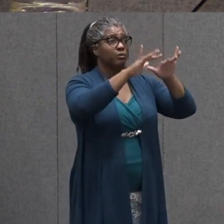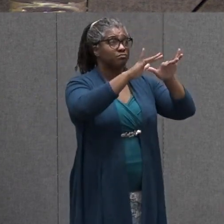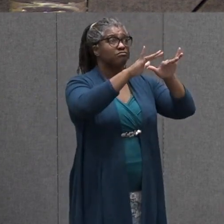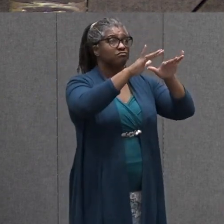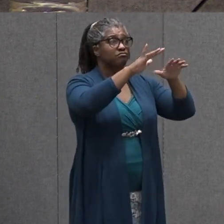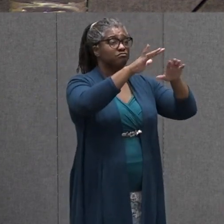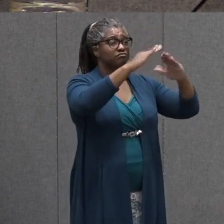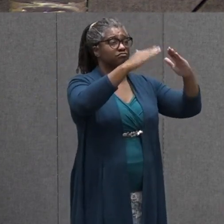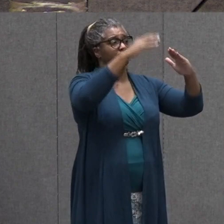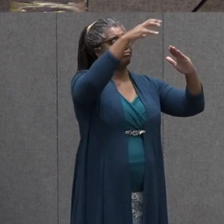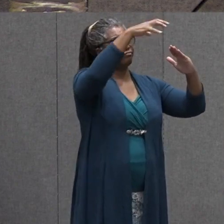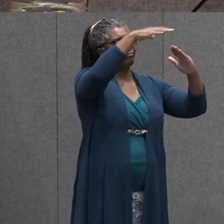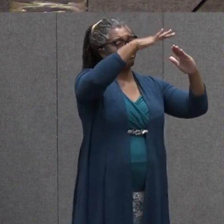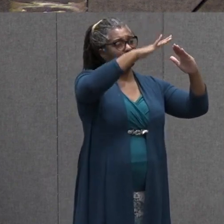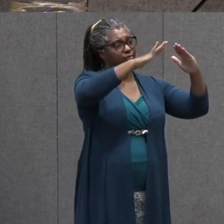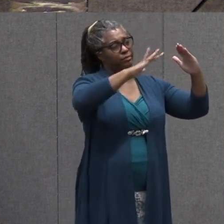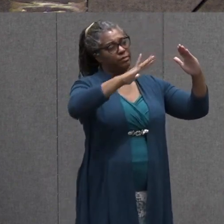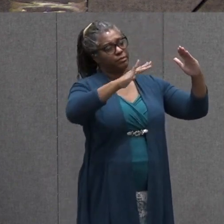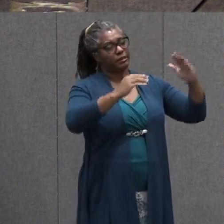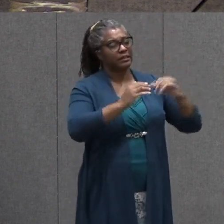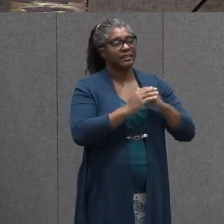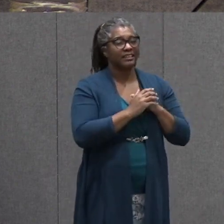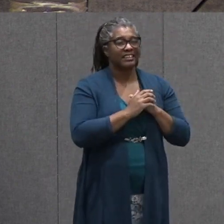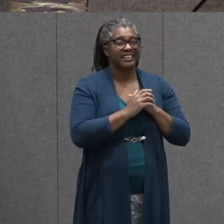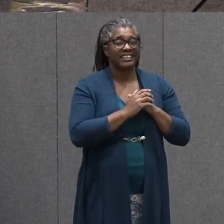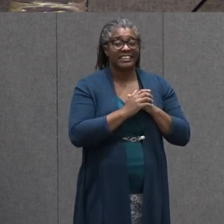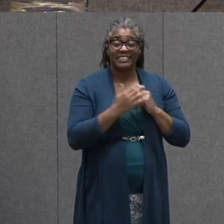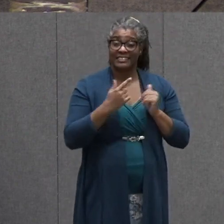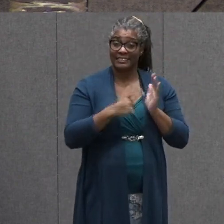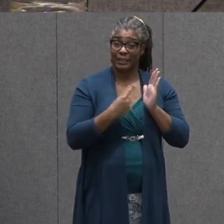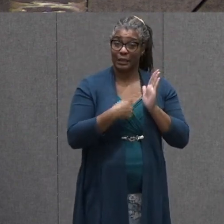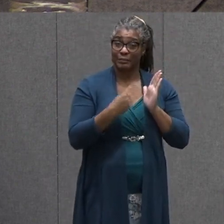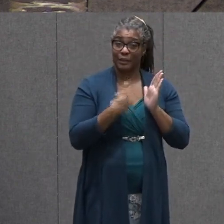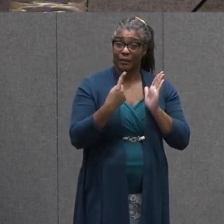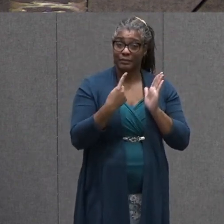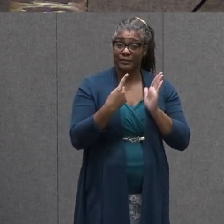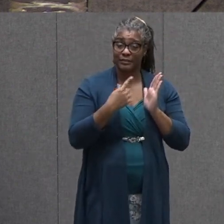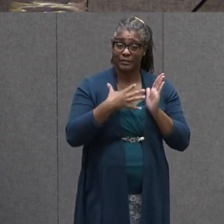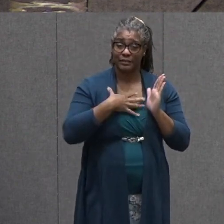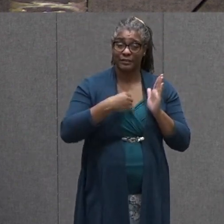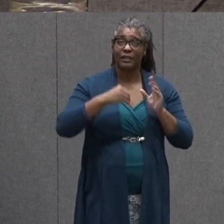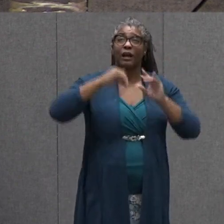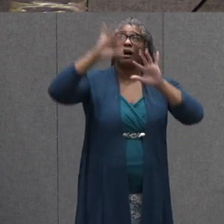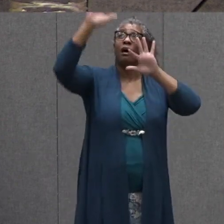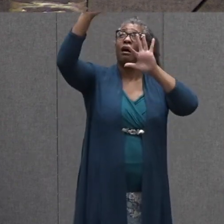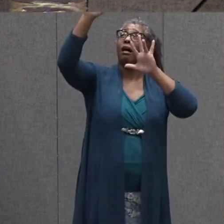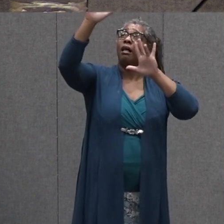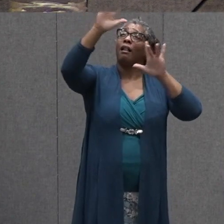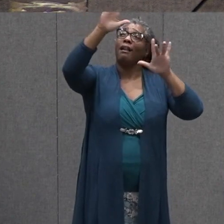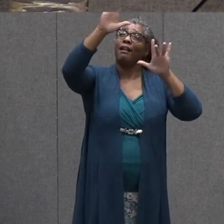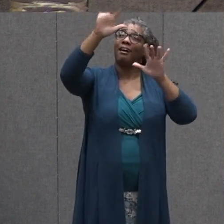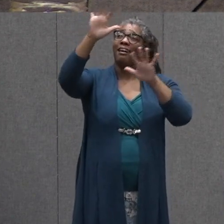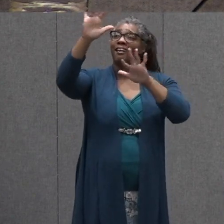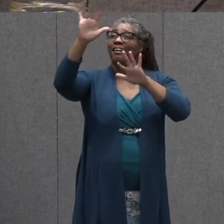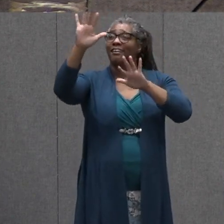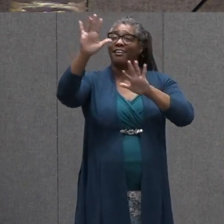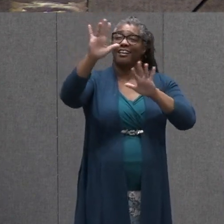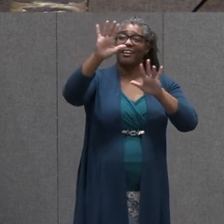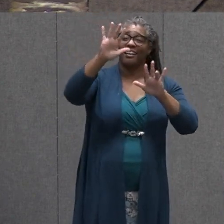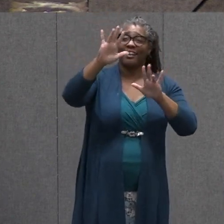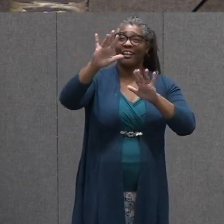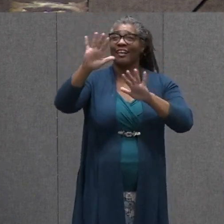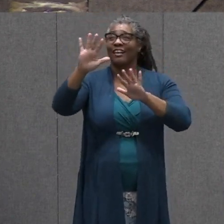I notice? Well, I notice in this diagram that there's dirt, that the seed is underground, and that when it says germination, there